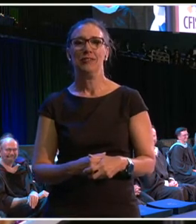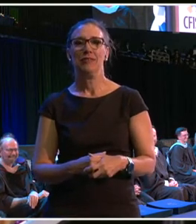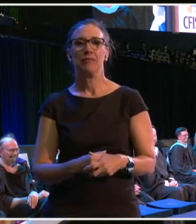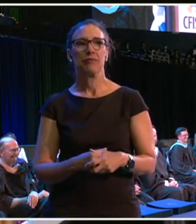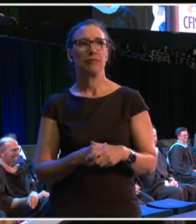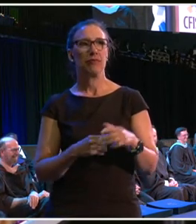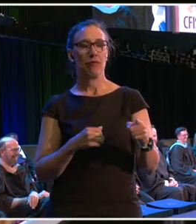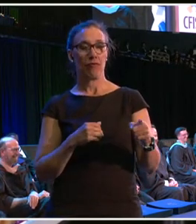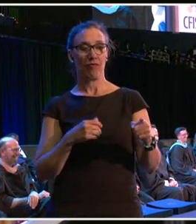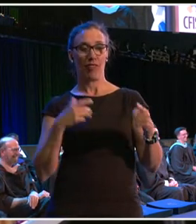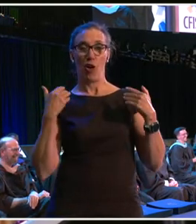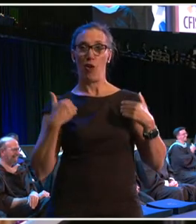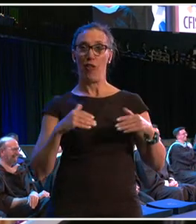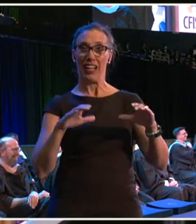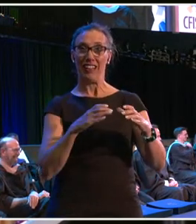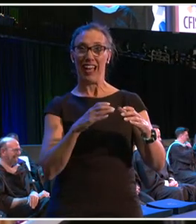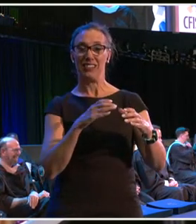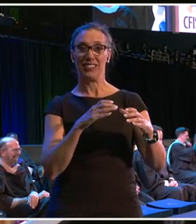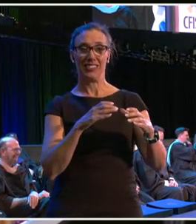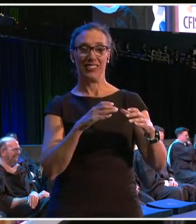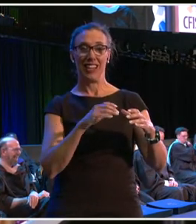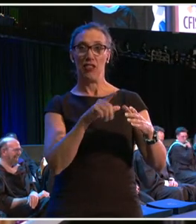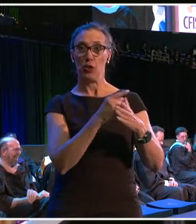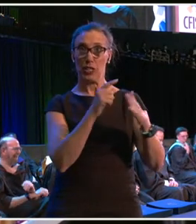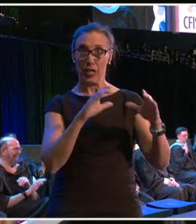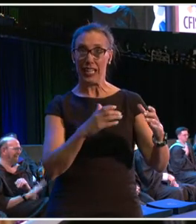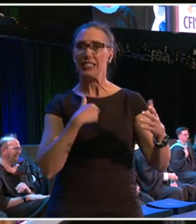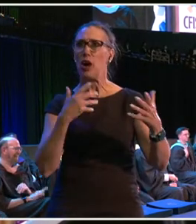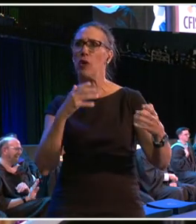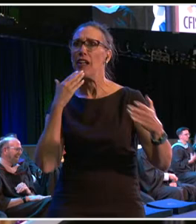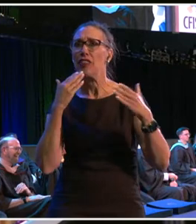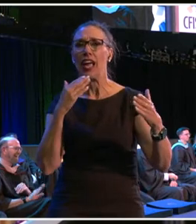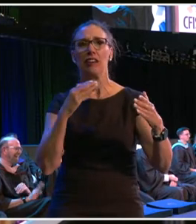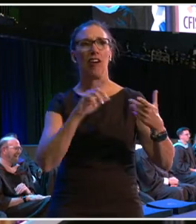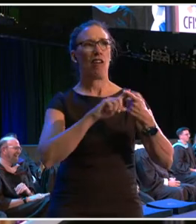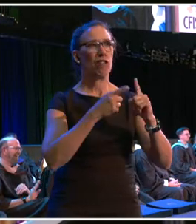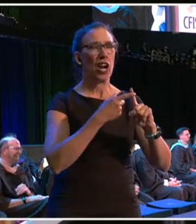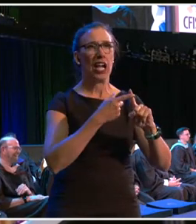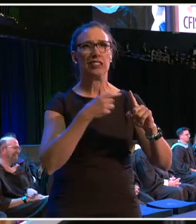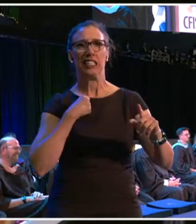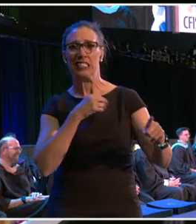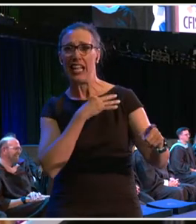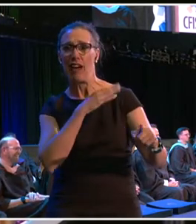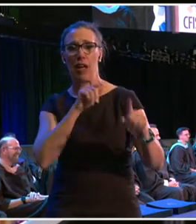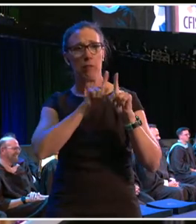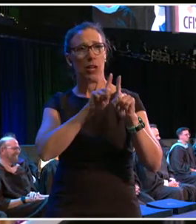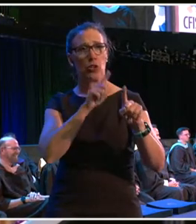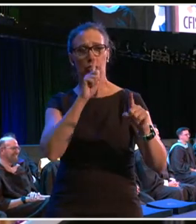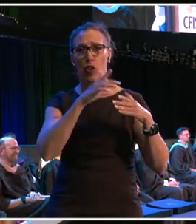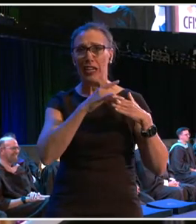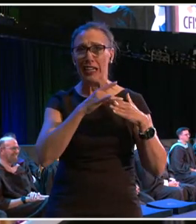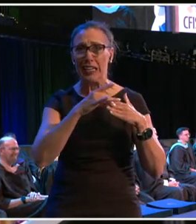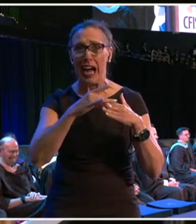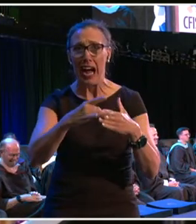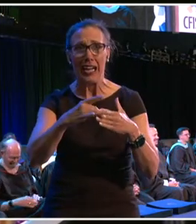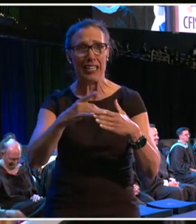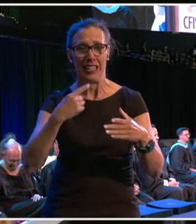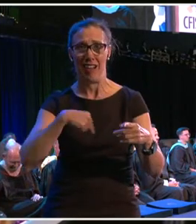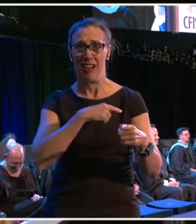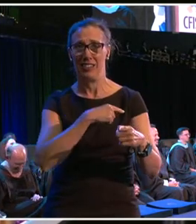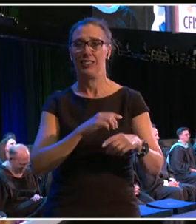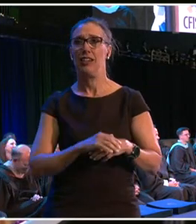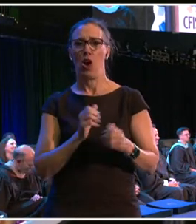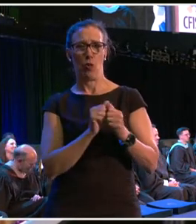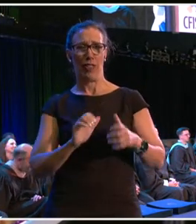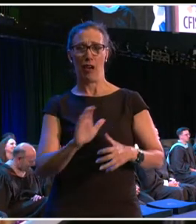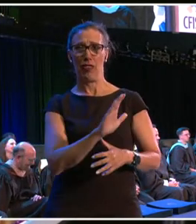On behalf of the graduating class, I'd like to thank our parents, friends, staff, and mentors for guiding us towards this momentous day.